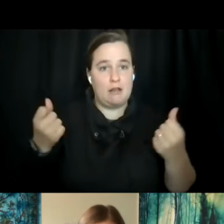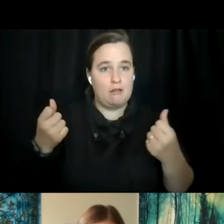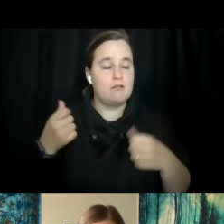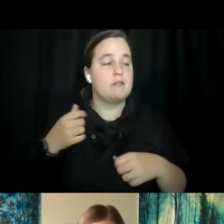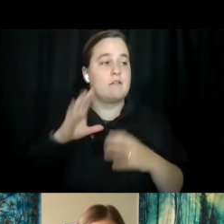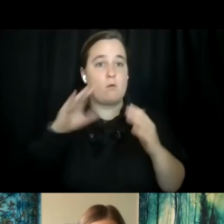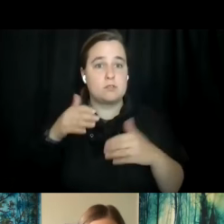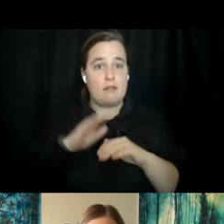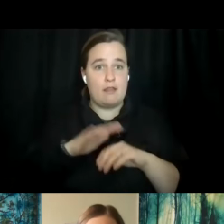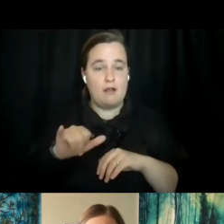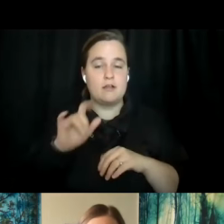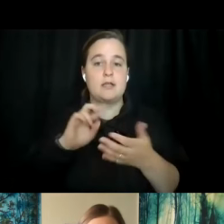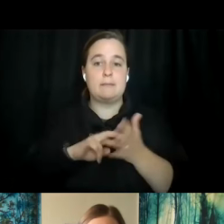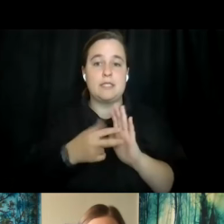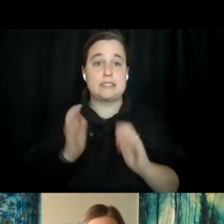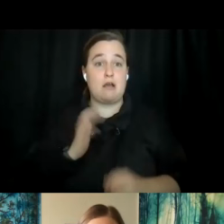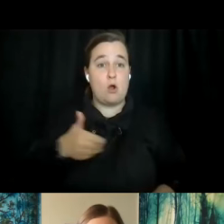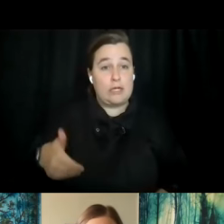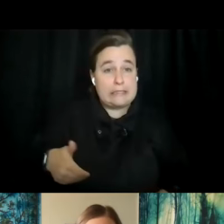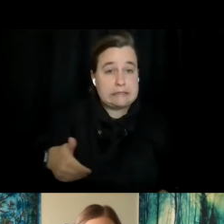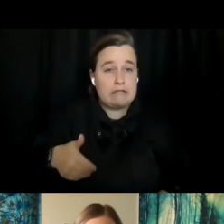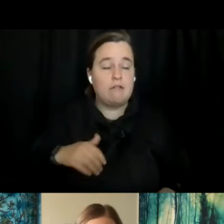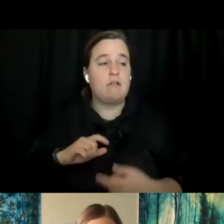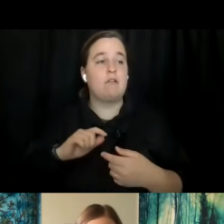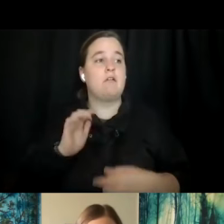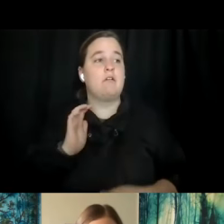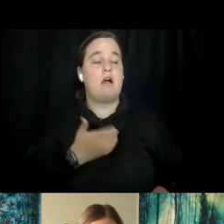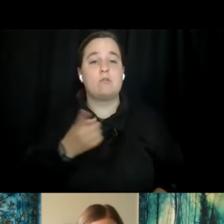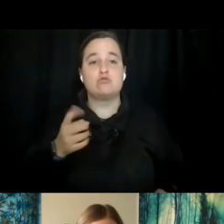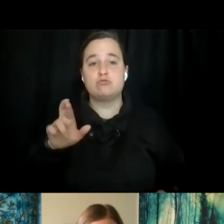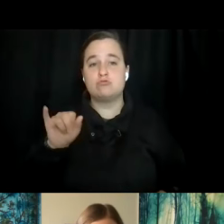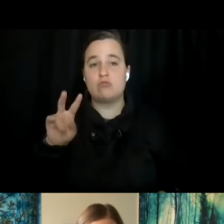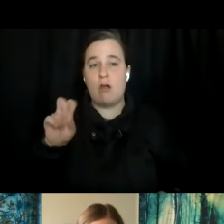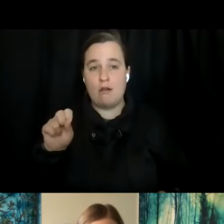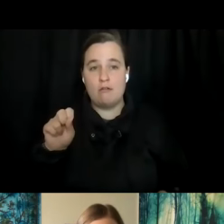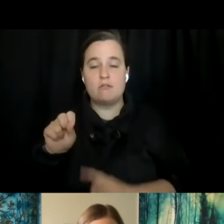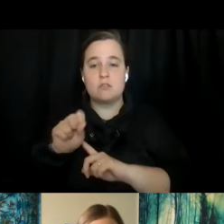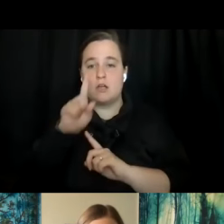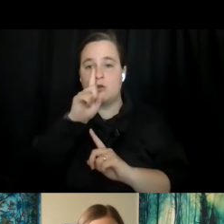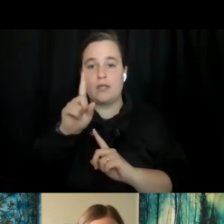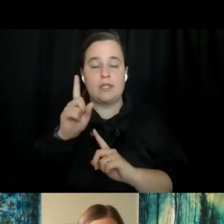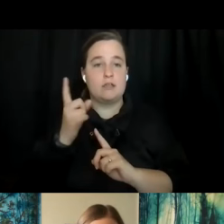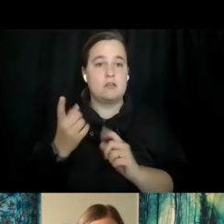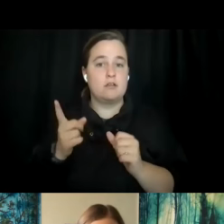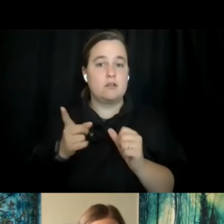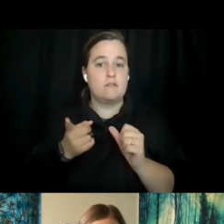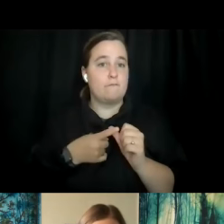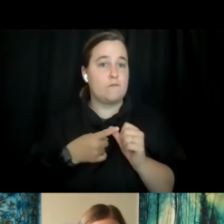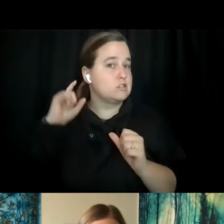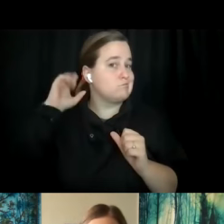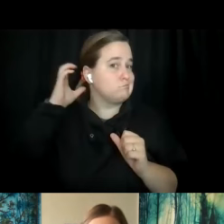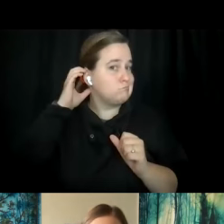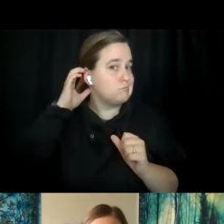our body, our instinct, our drives, it picks up on the reptilian brain reacts. It